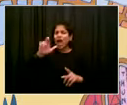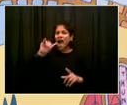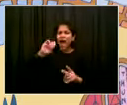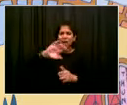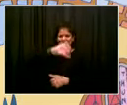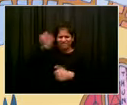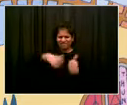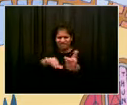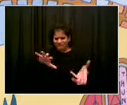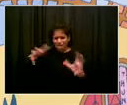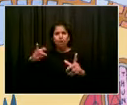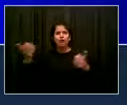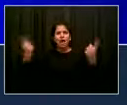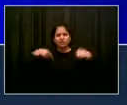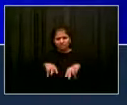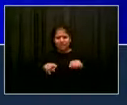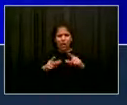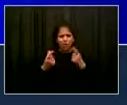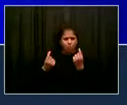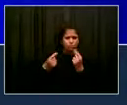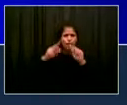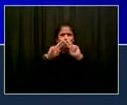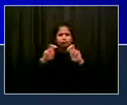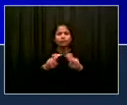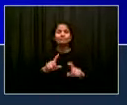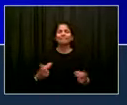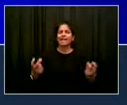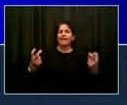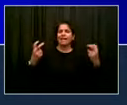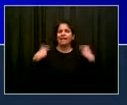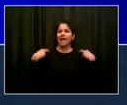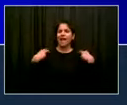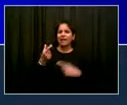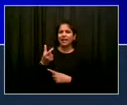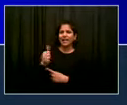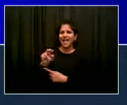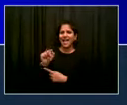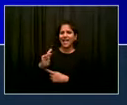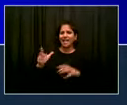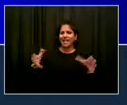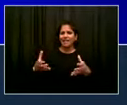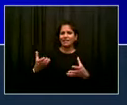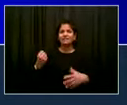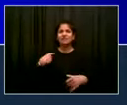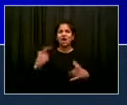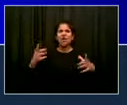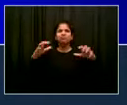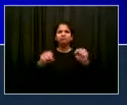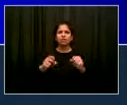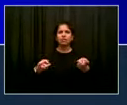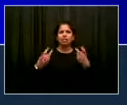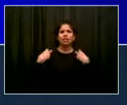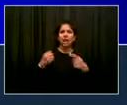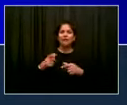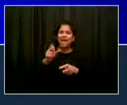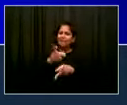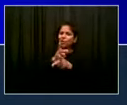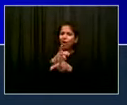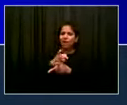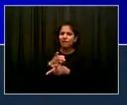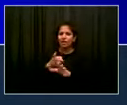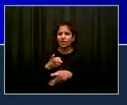end the violence a gang brings to the community, takes immense, careful work, extremely well-coordinated, extremely professional work to